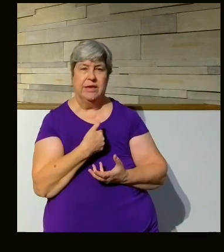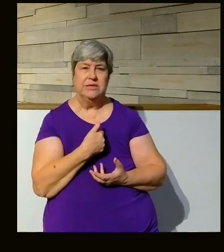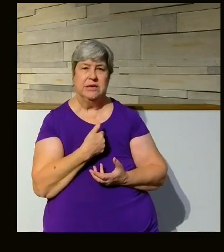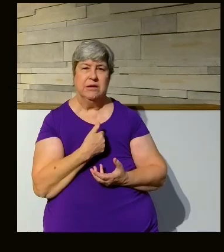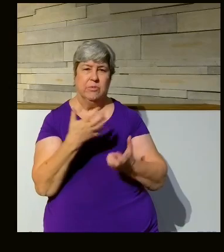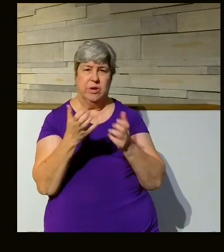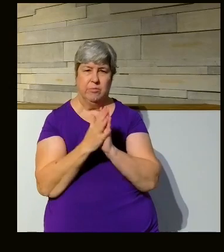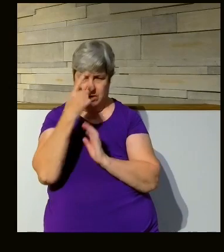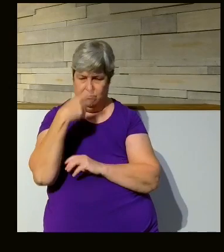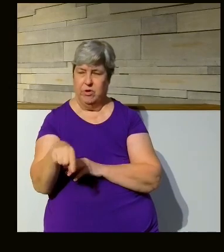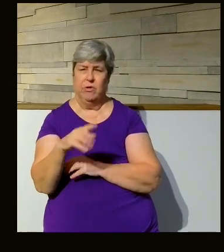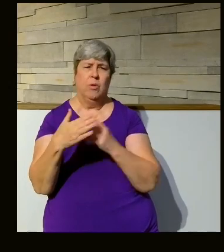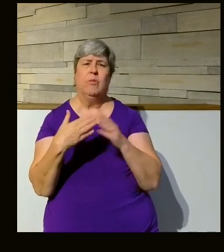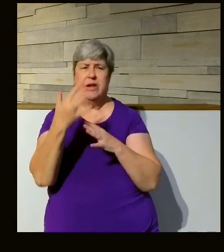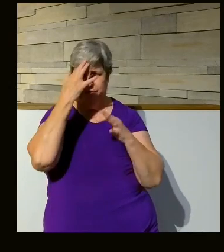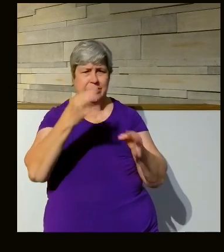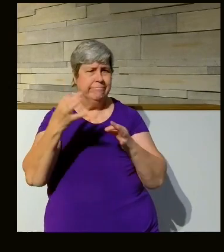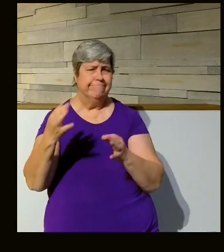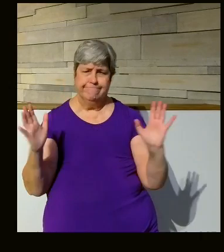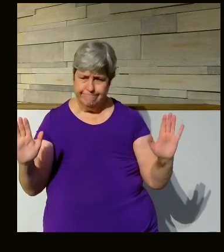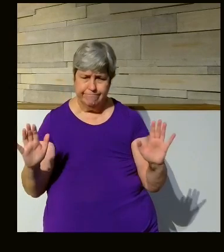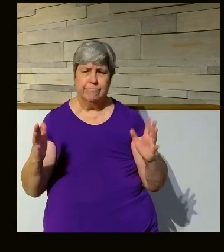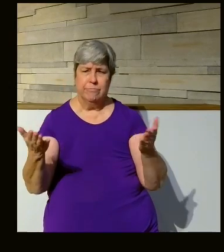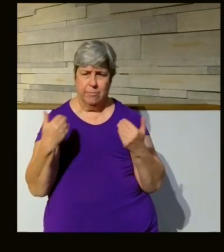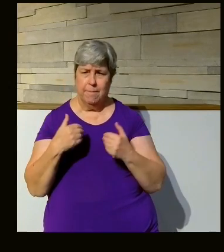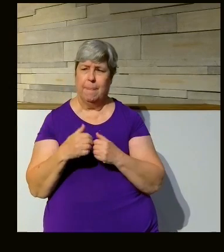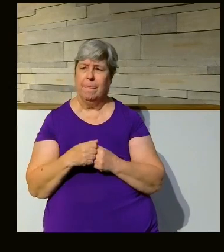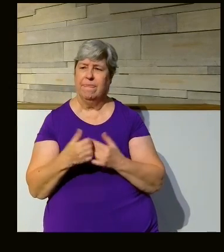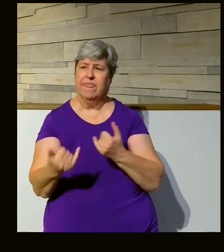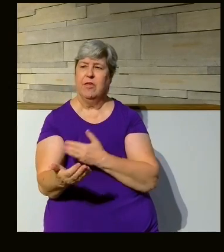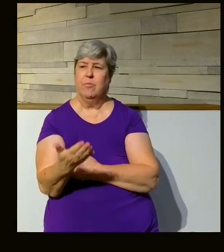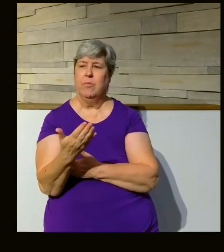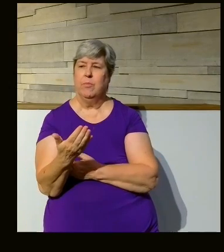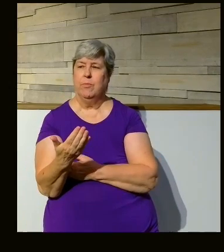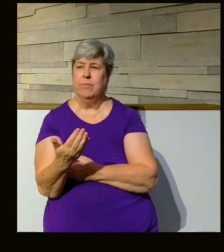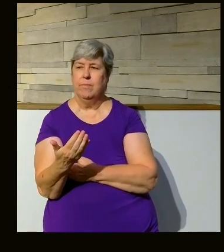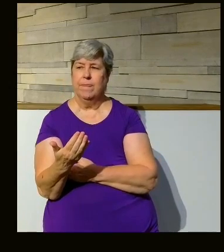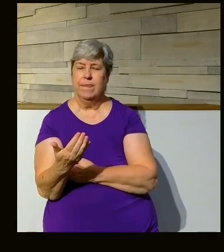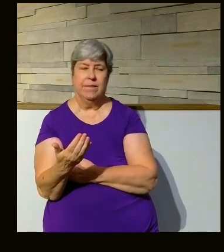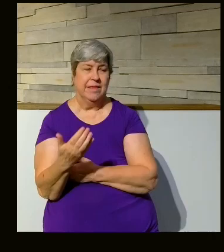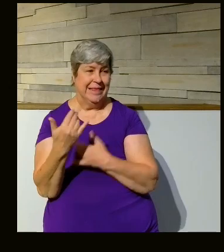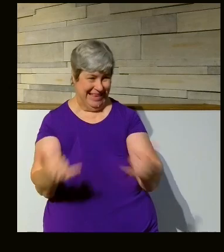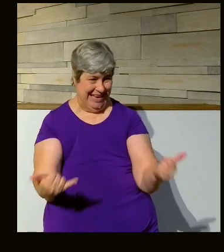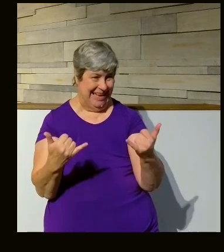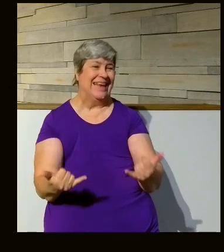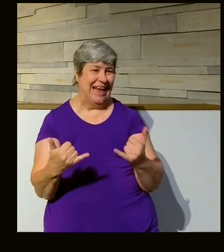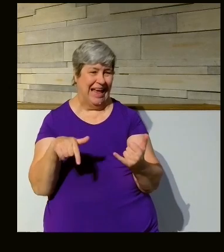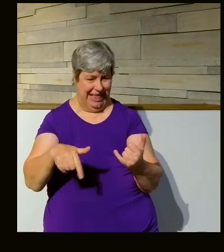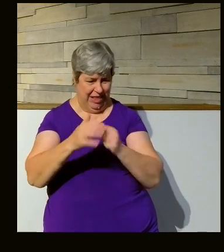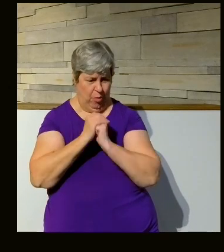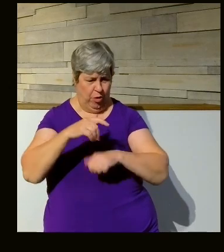that. We want to pray for you. What's your decision, folks? This morning, this day, this